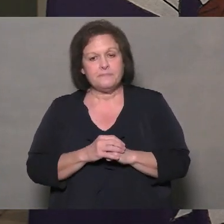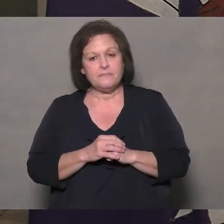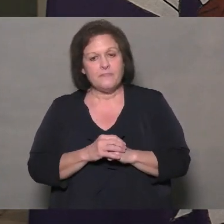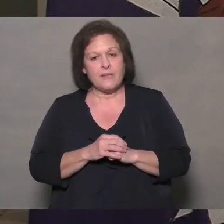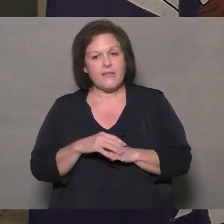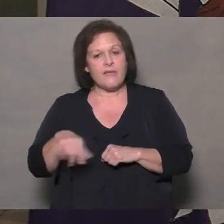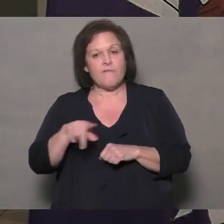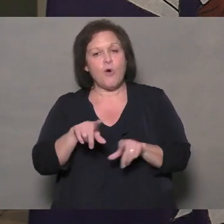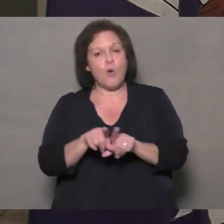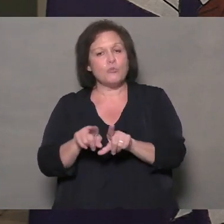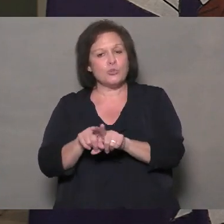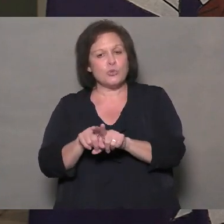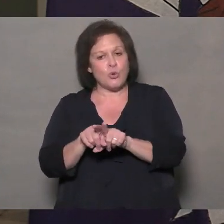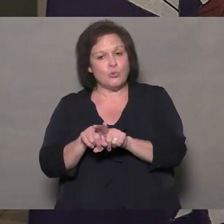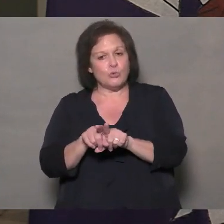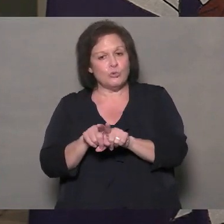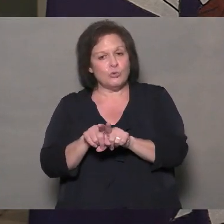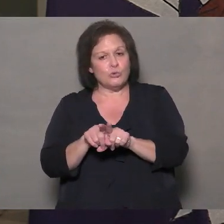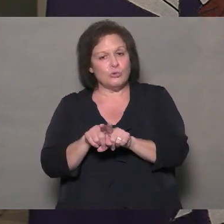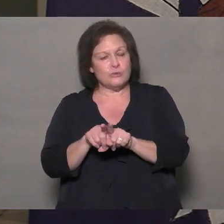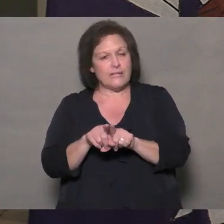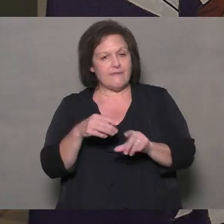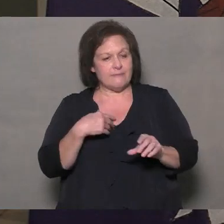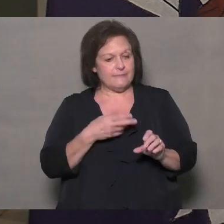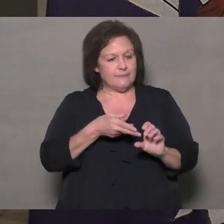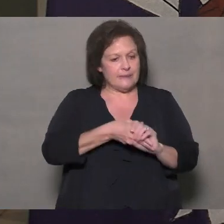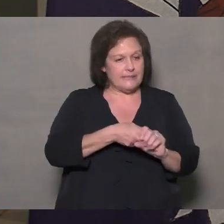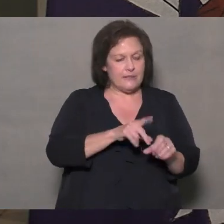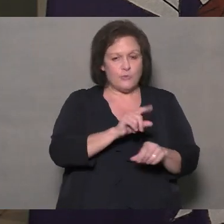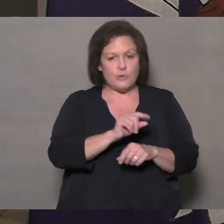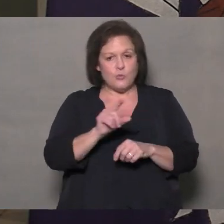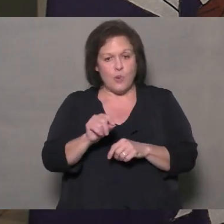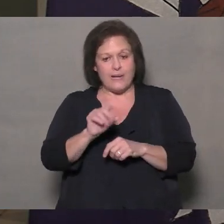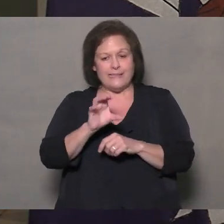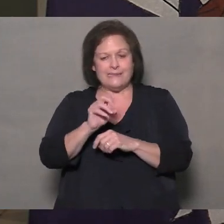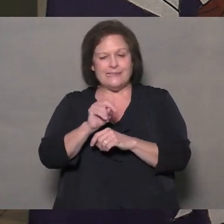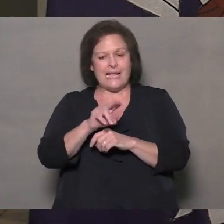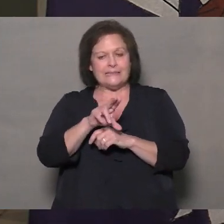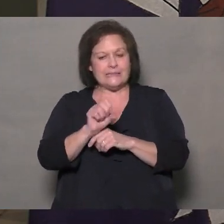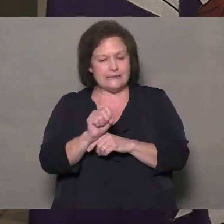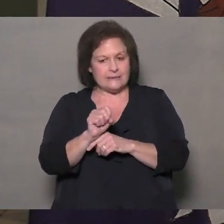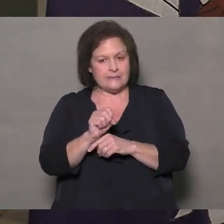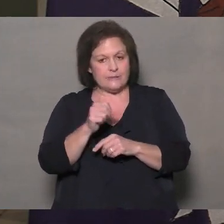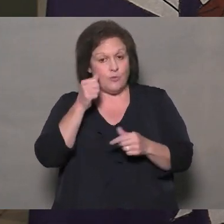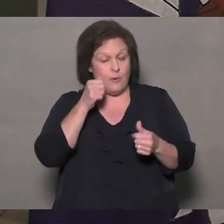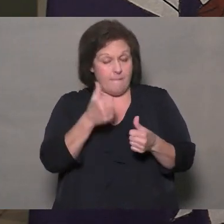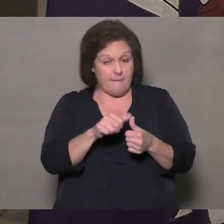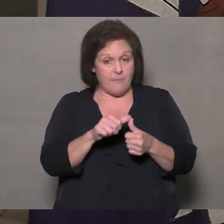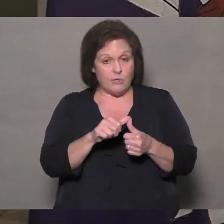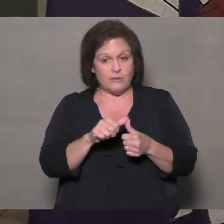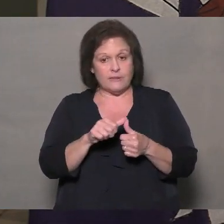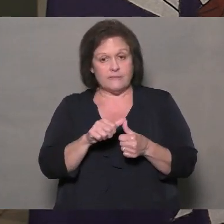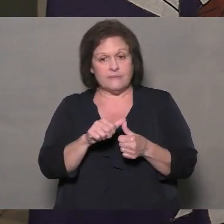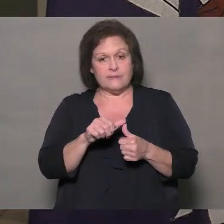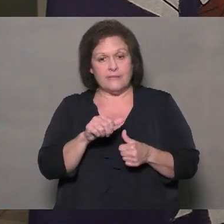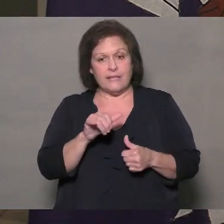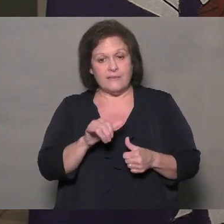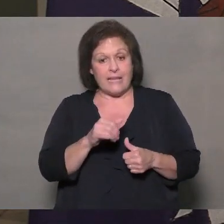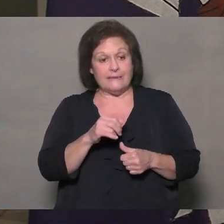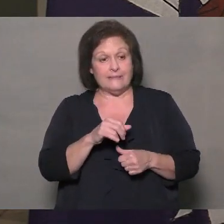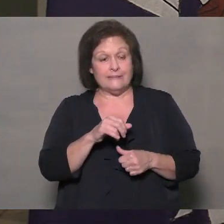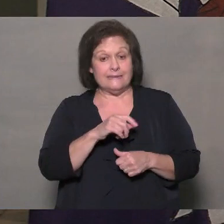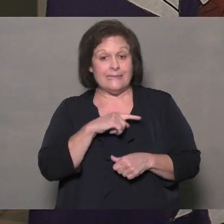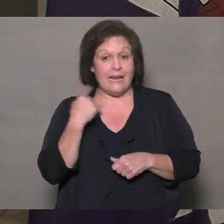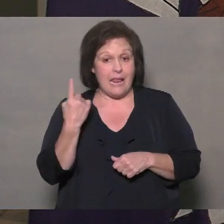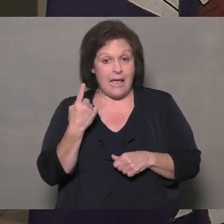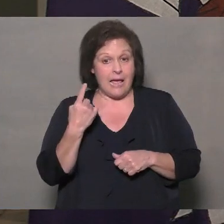They've also worked to drive up participation in the 2020 census. And remember, that deadline,